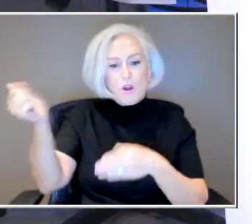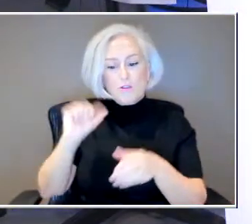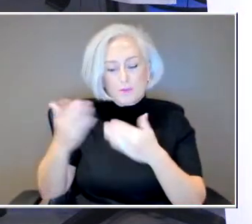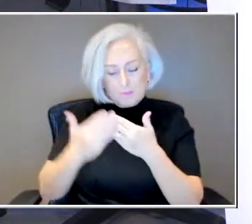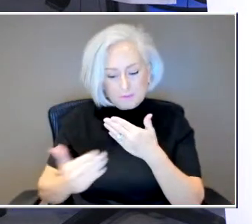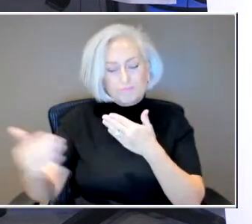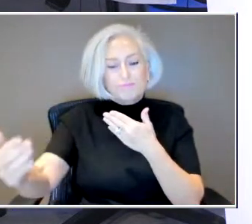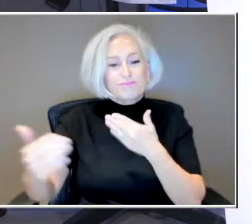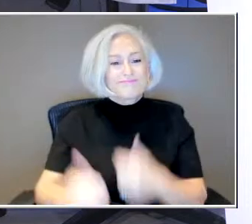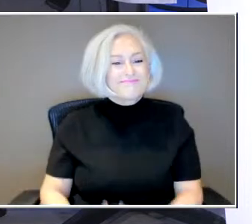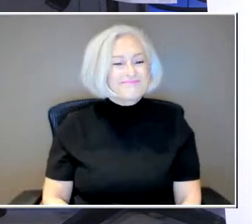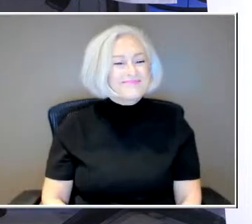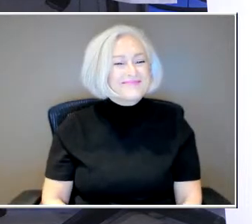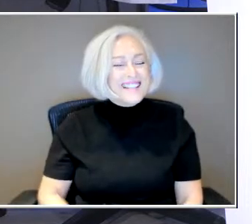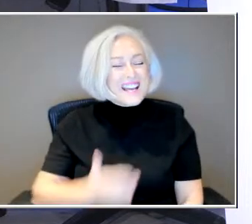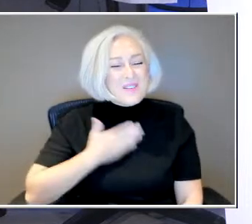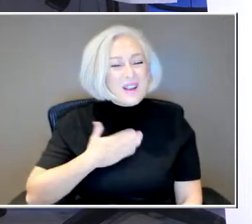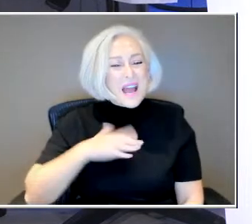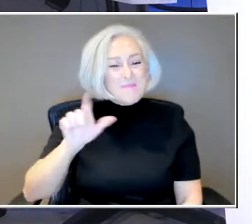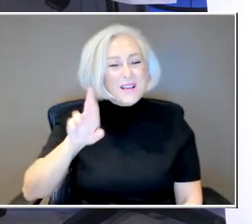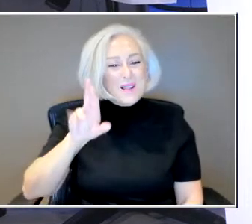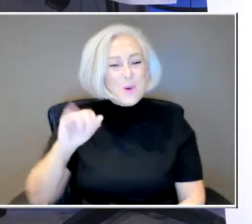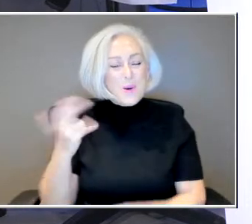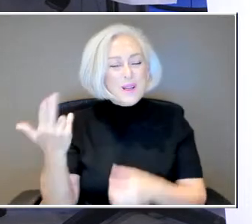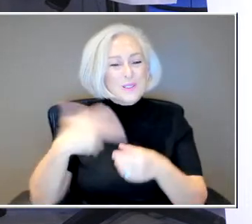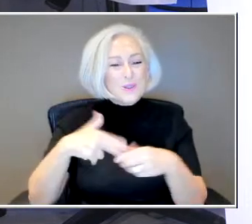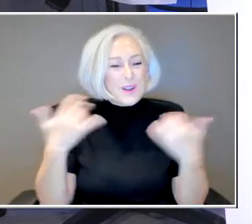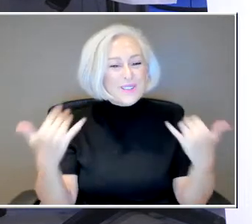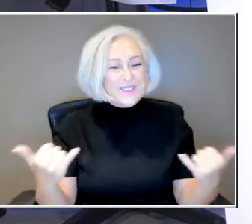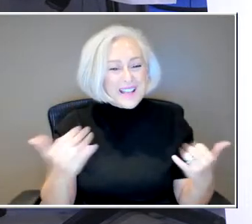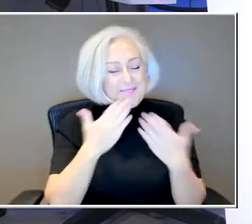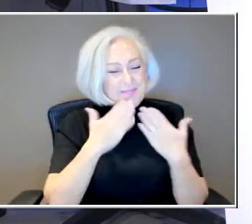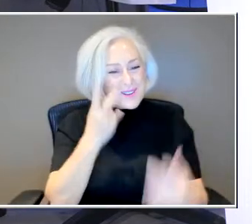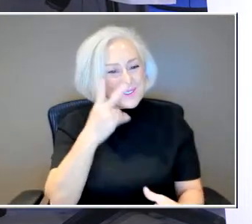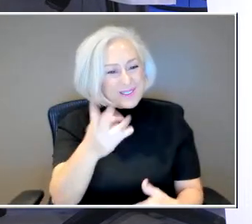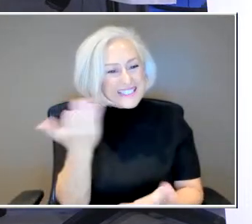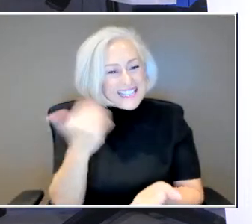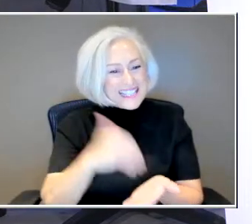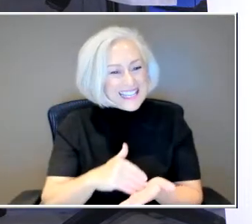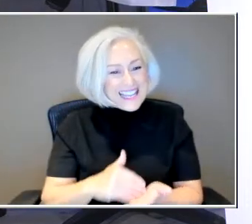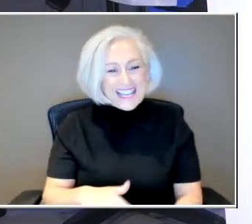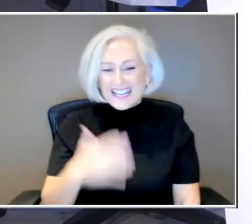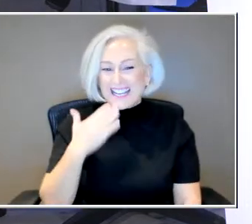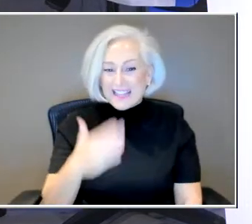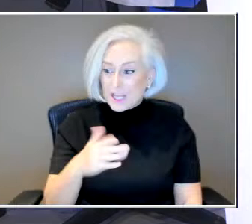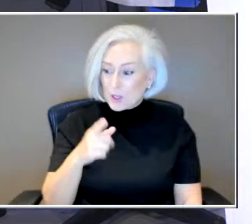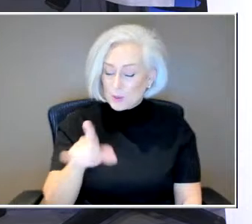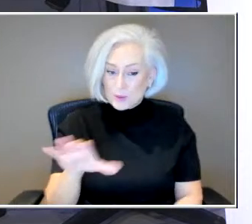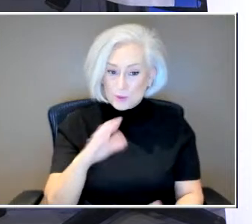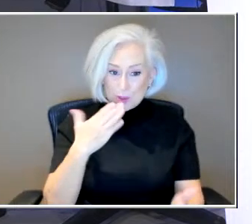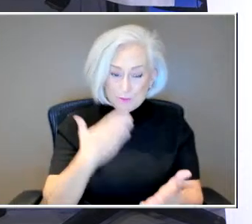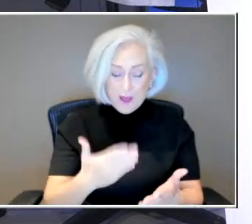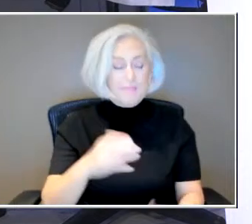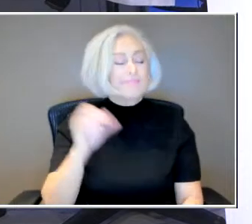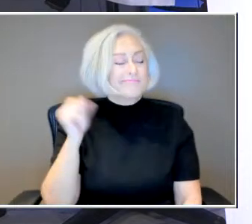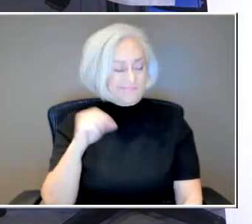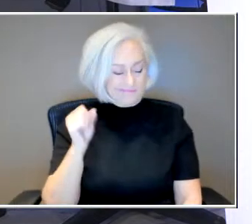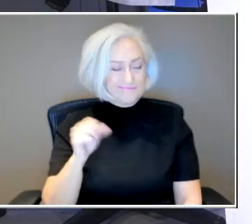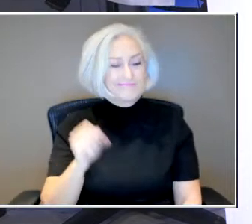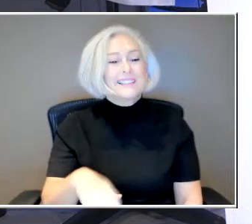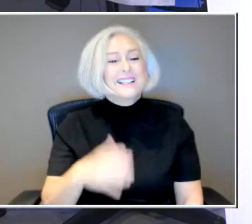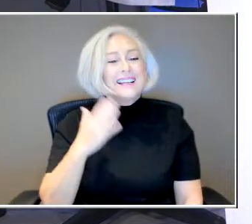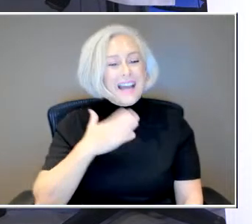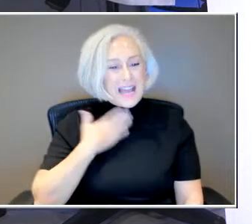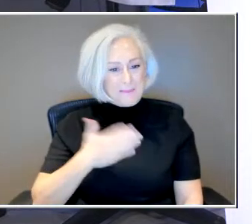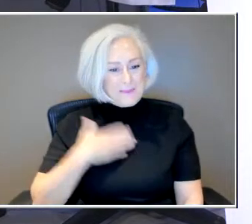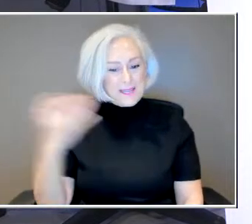And we're so glad to have Lori Chavez here in the studio with us today. Good to see you again. Hi, thank you. Doing well? Yes, doing good. Good to have you back alongside Dr.